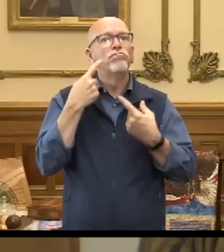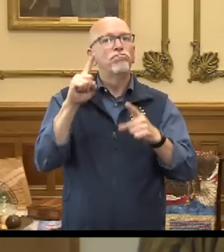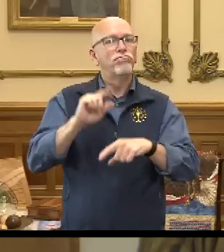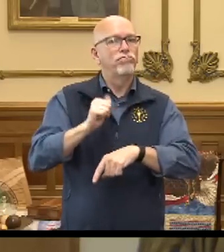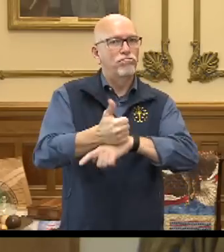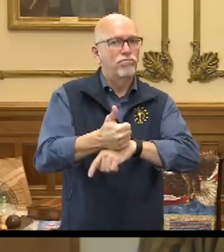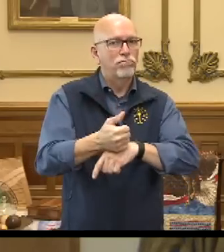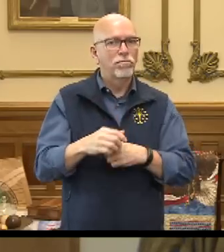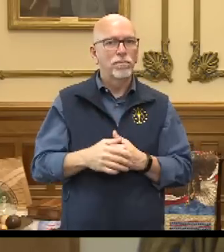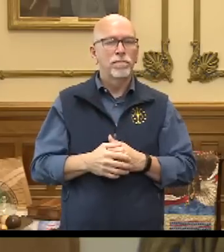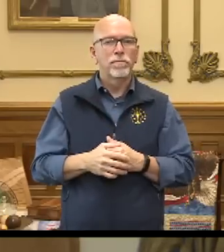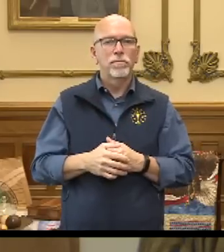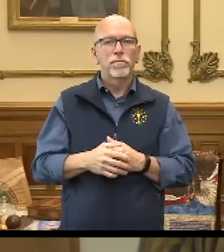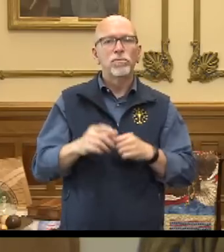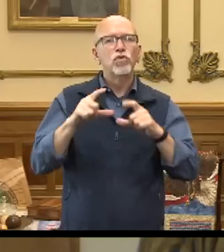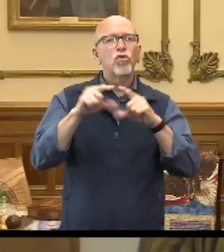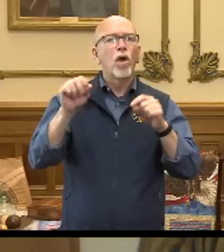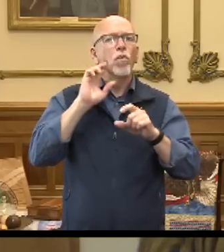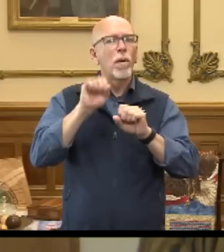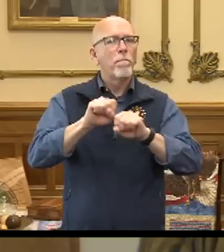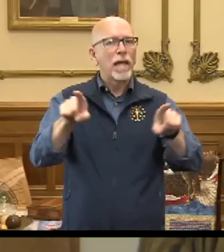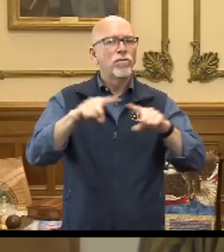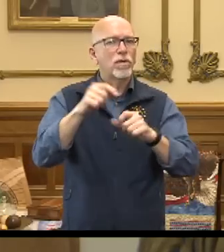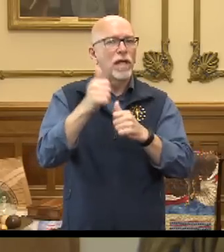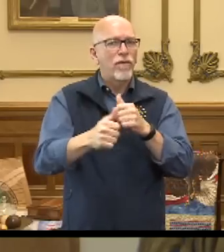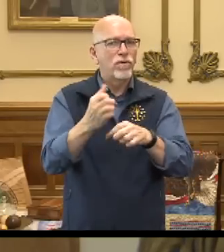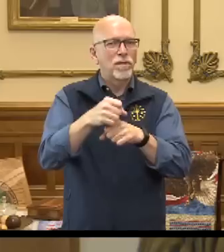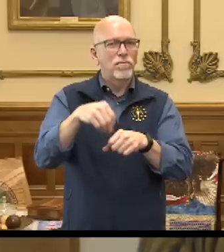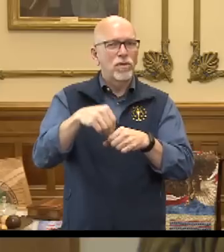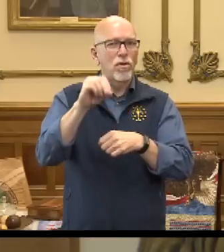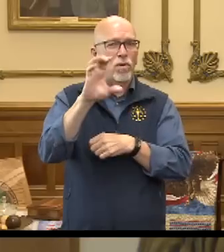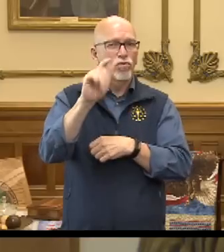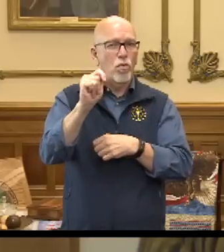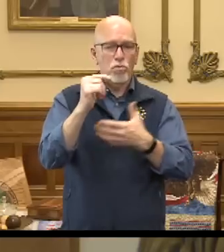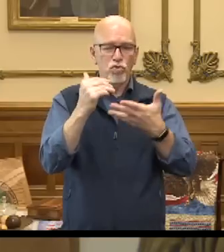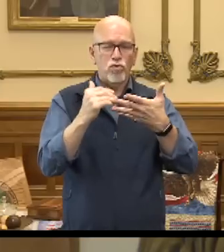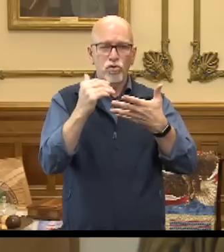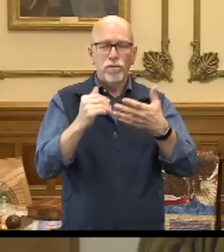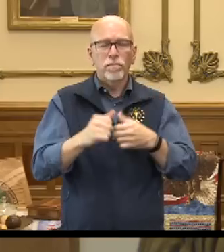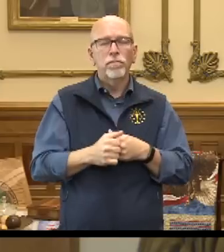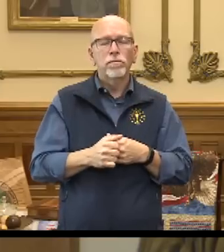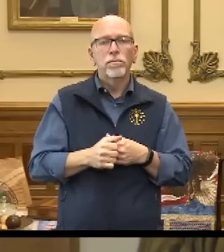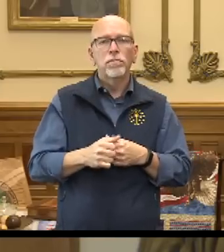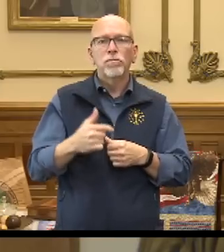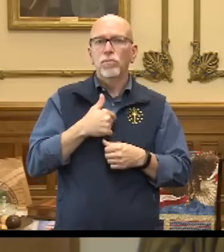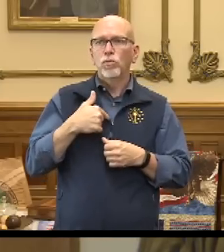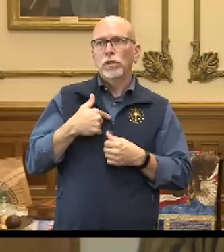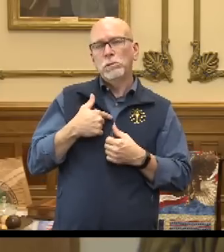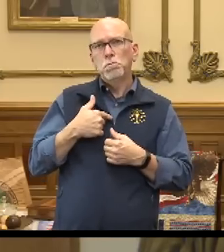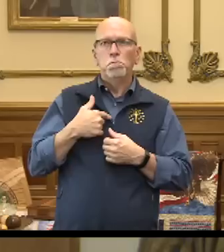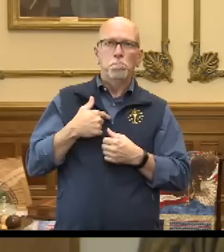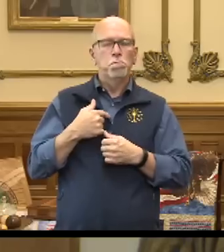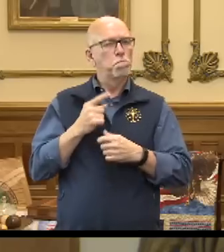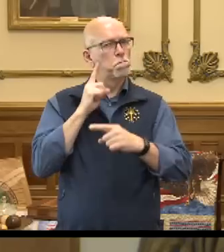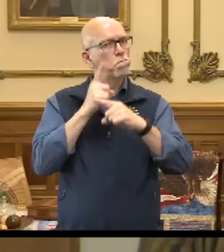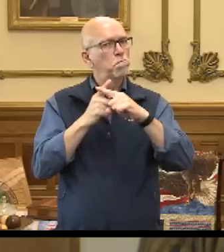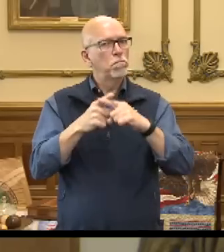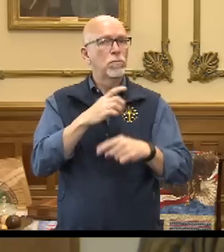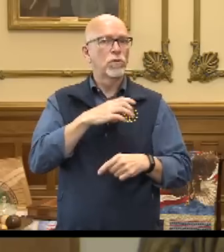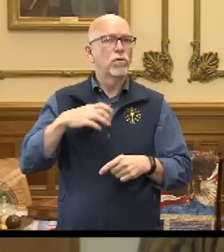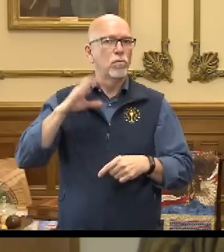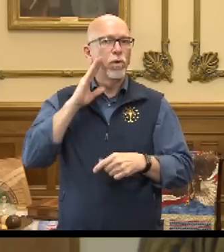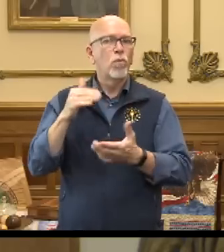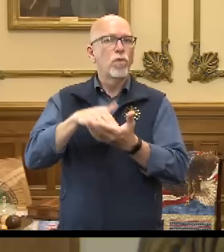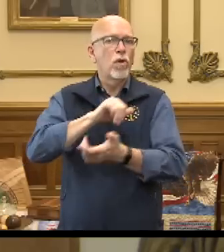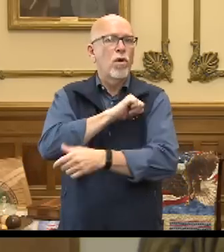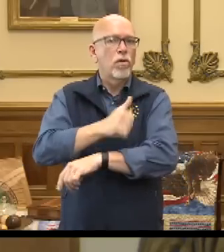implement. Cards will be mailed to every recipient starting in mid-October, and we are cautiously optimistic that Congress will reauthorize